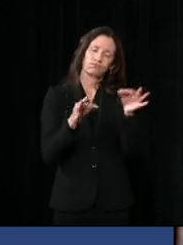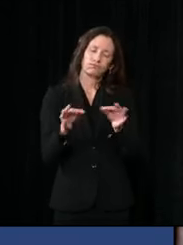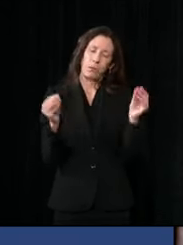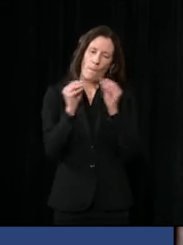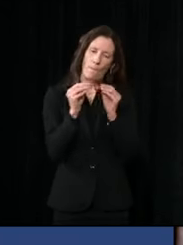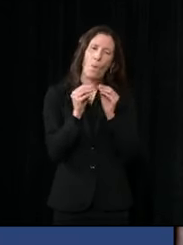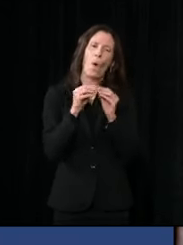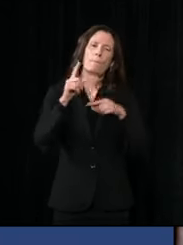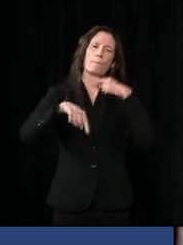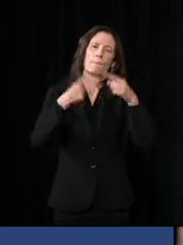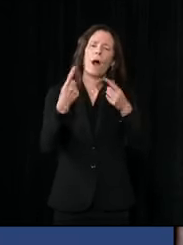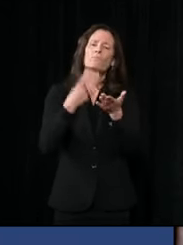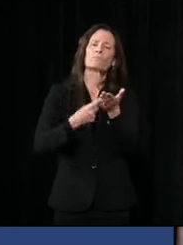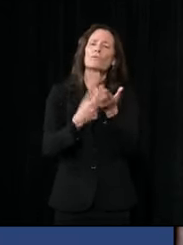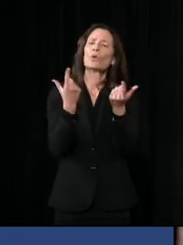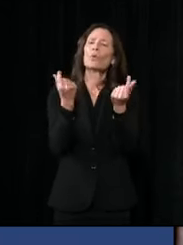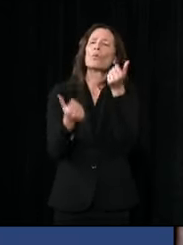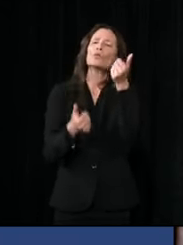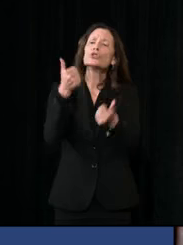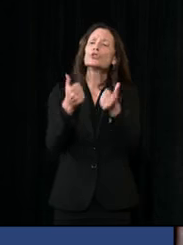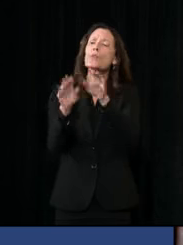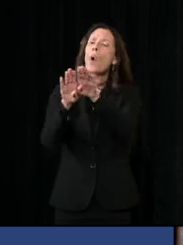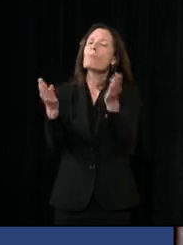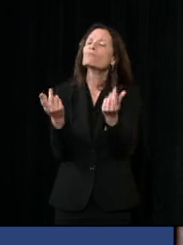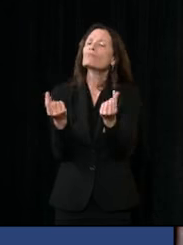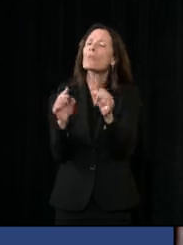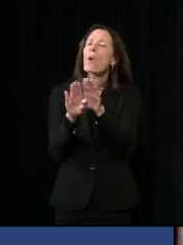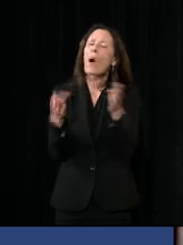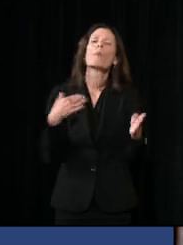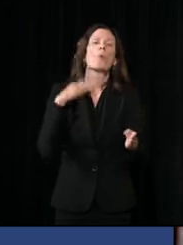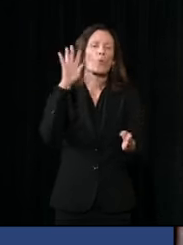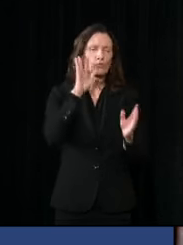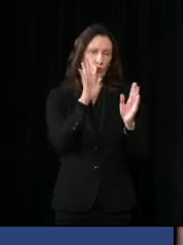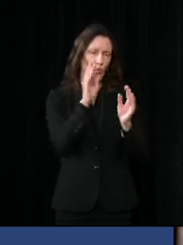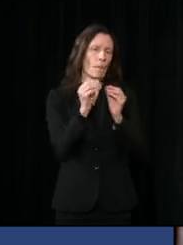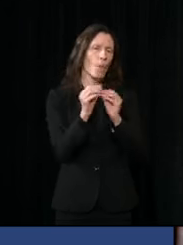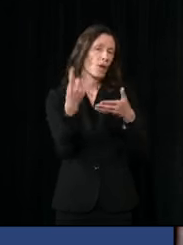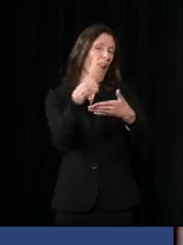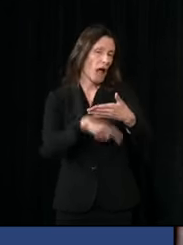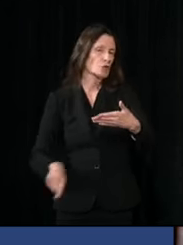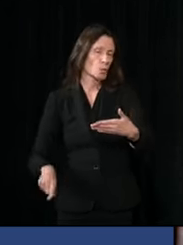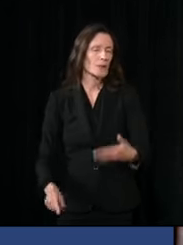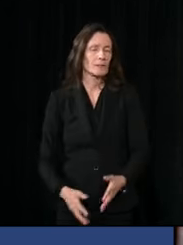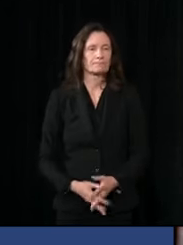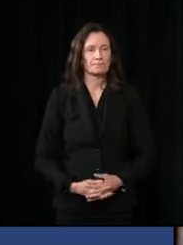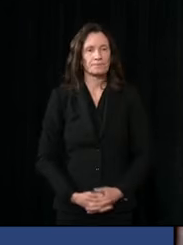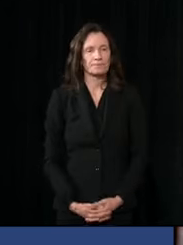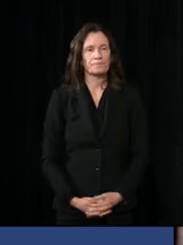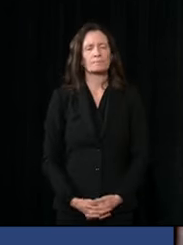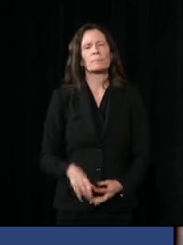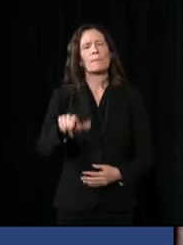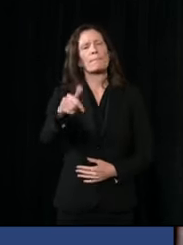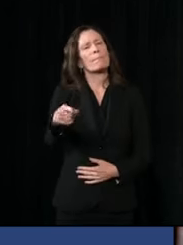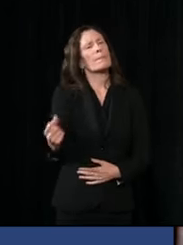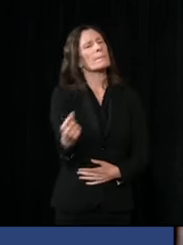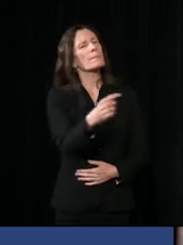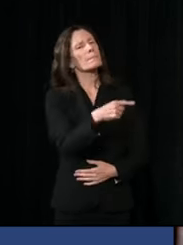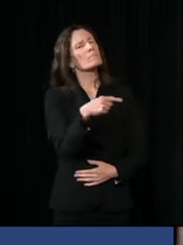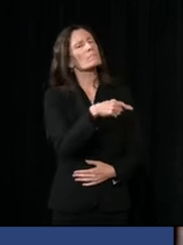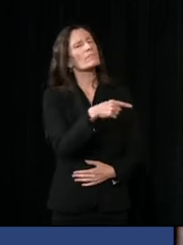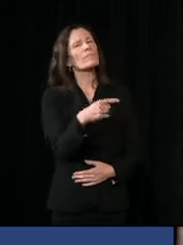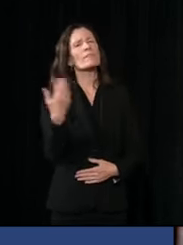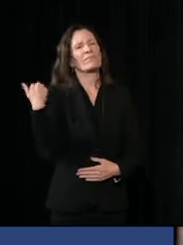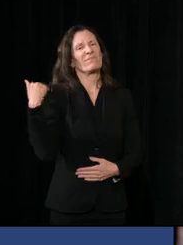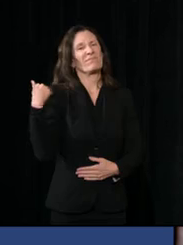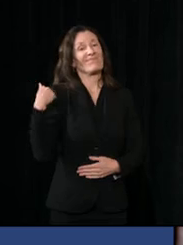From ABC27. Governor, it has been suggested that since you closed counties one by one at first, depending